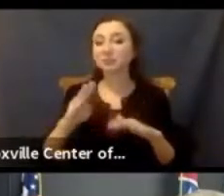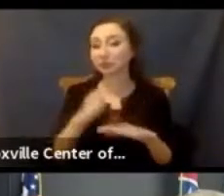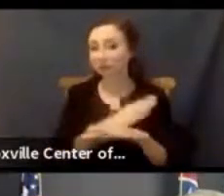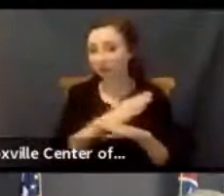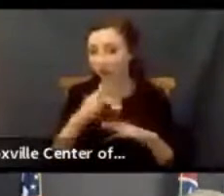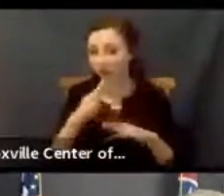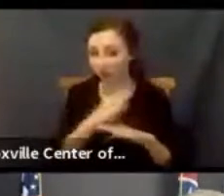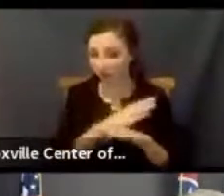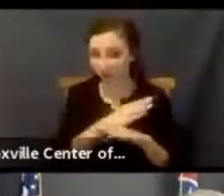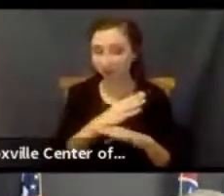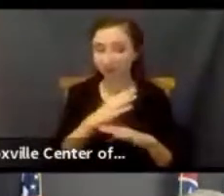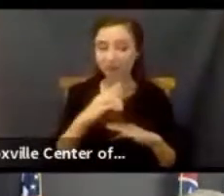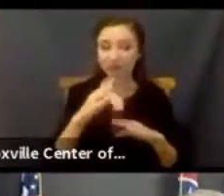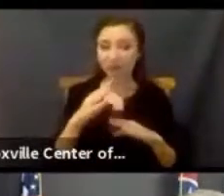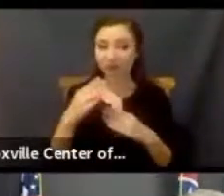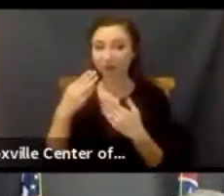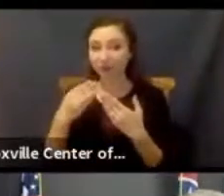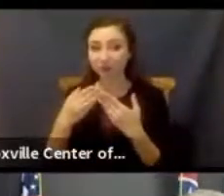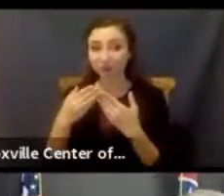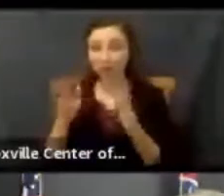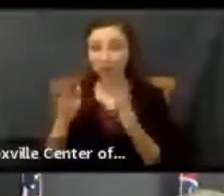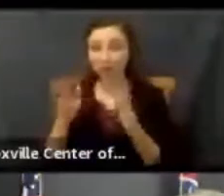a public gathering, it's something open to the public.